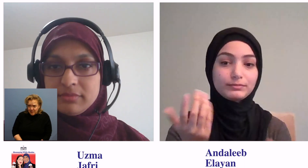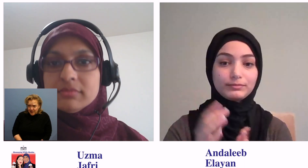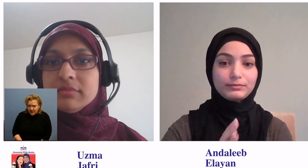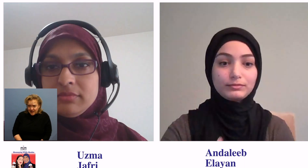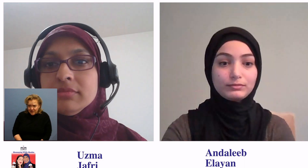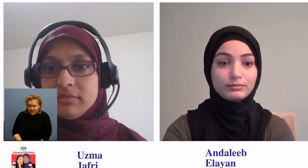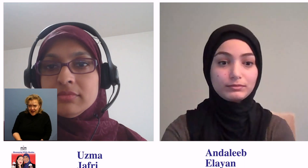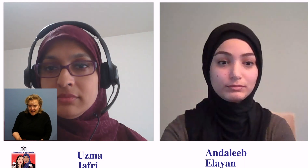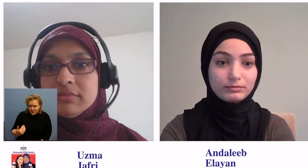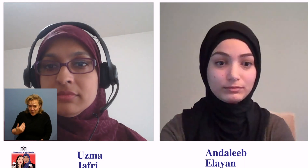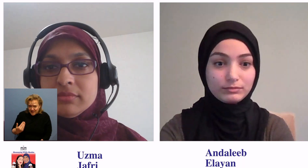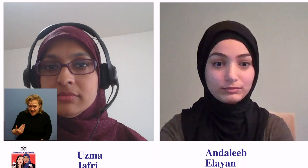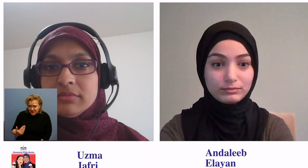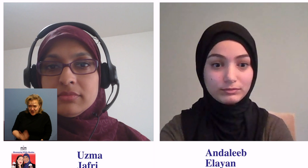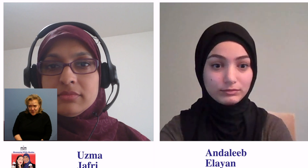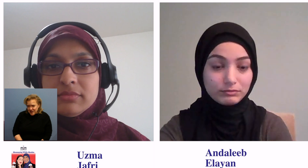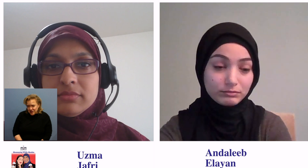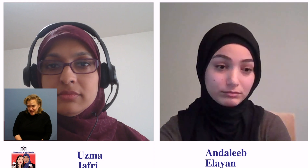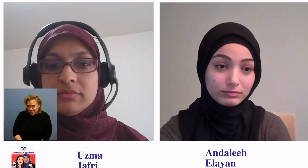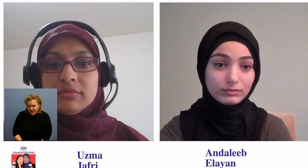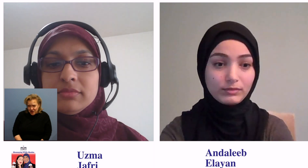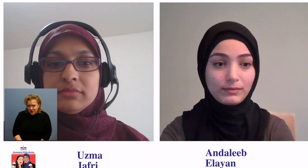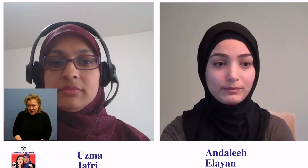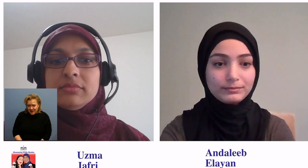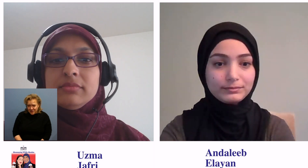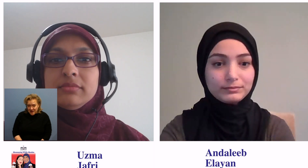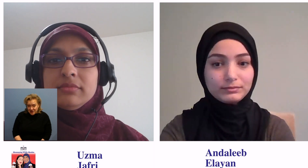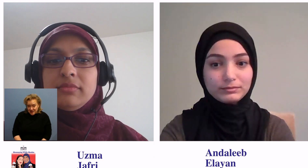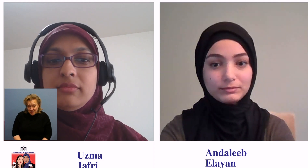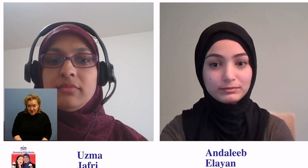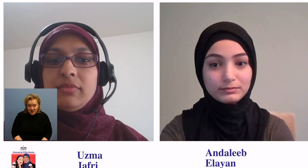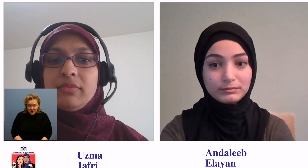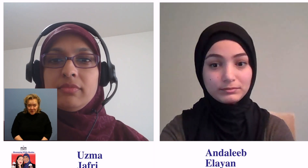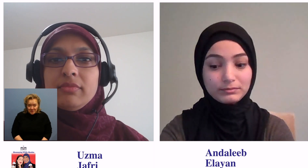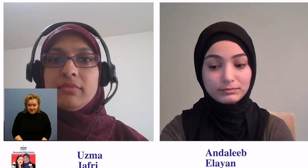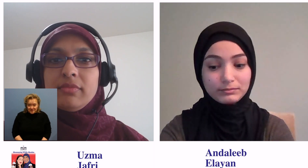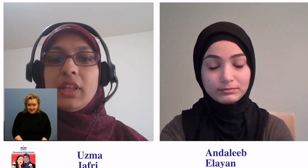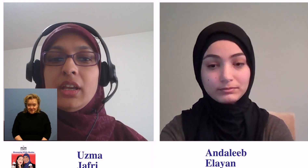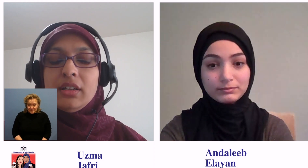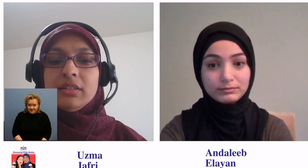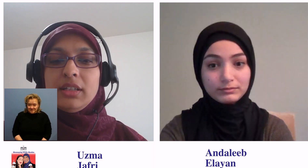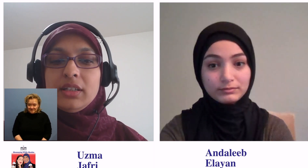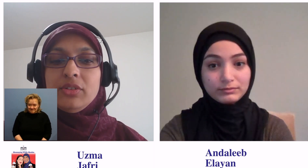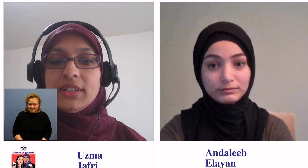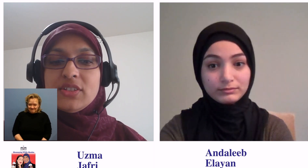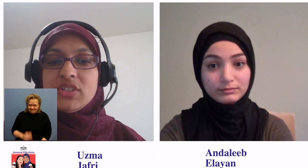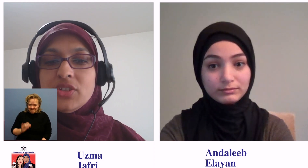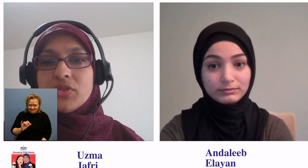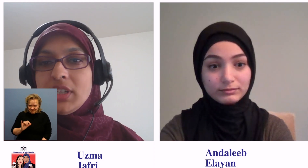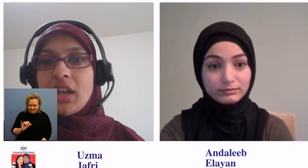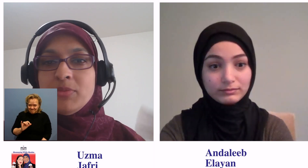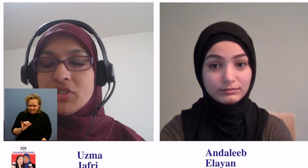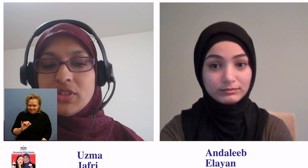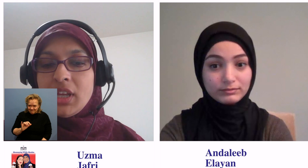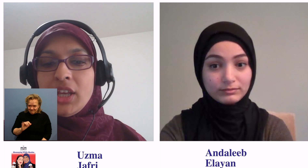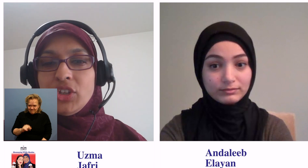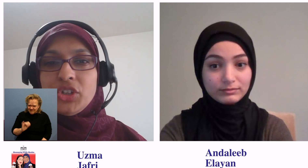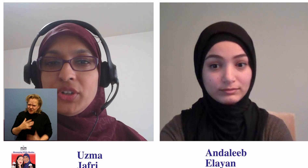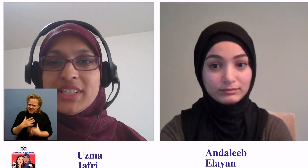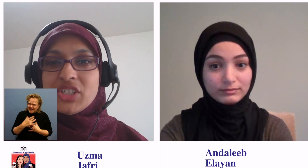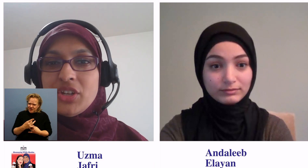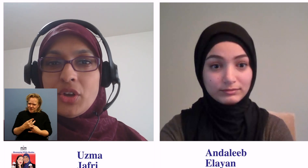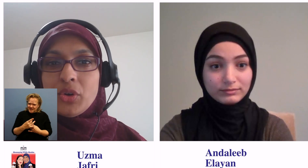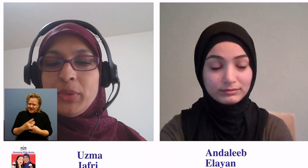but even as it went down the generations, nobody shared that information. So we don't know. Yeah. Yeah. No, that's just interesting. I'm just